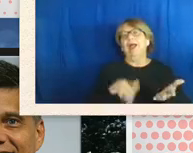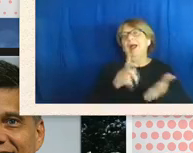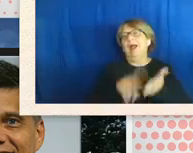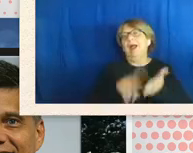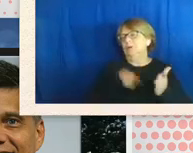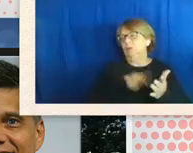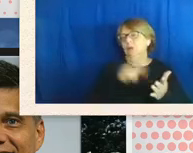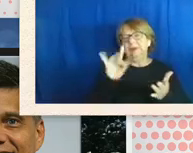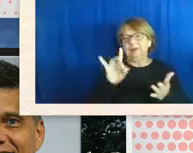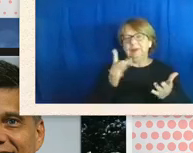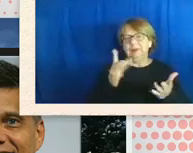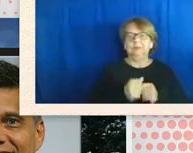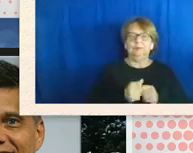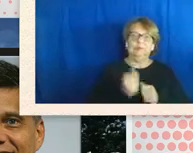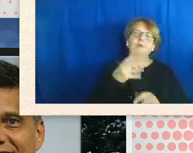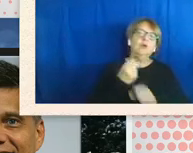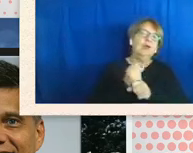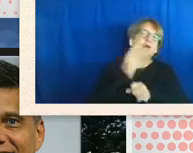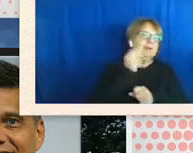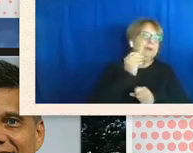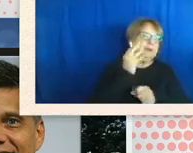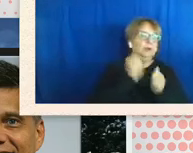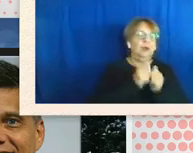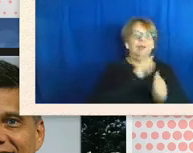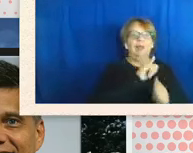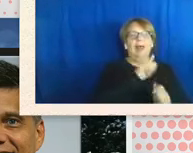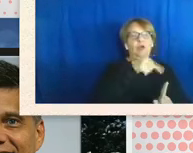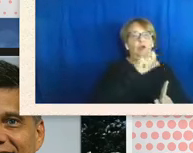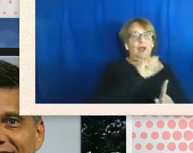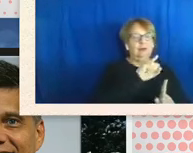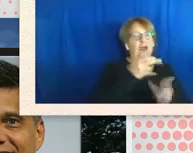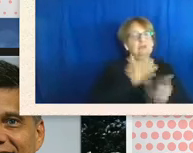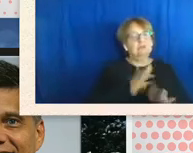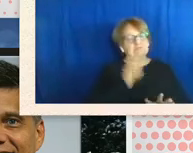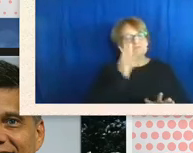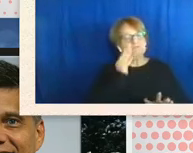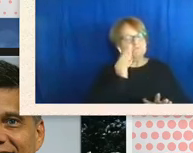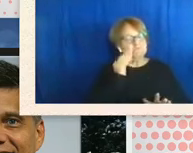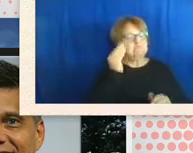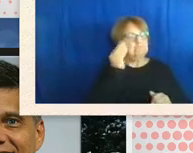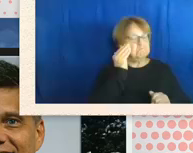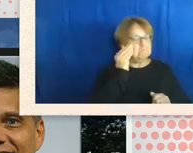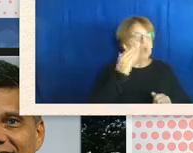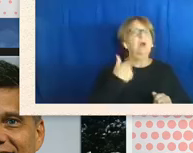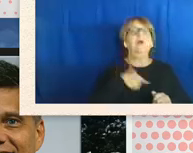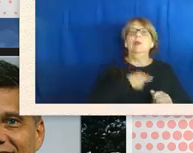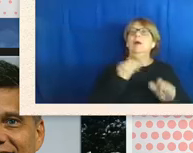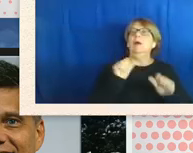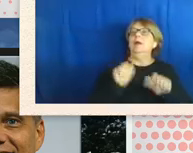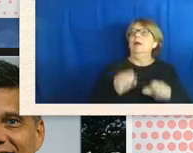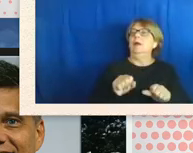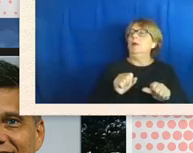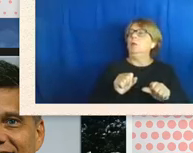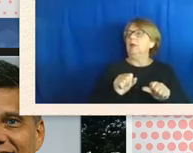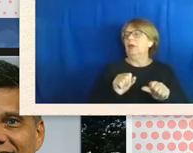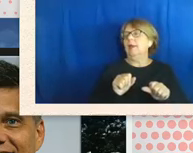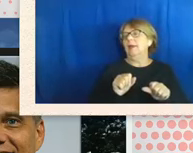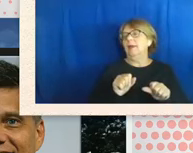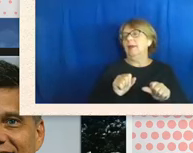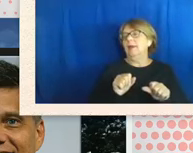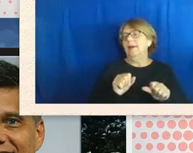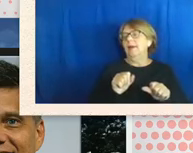of experience with the QSI under our belts, we were able to pay attention